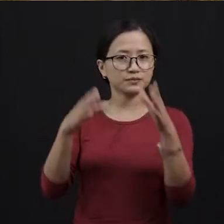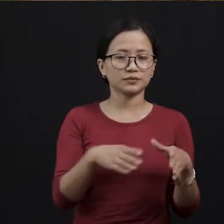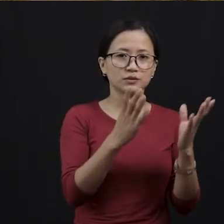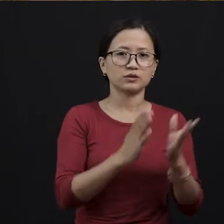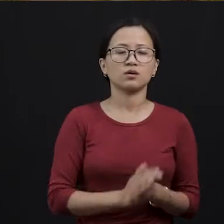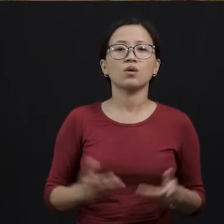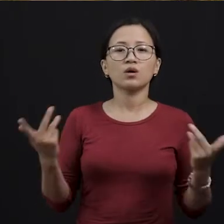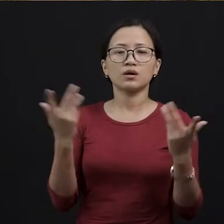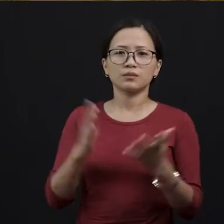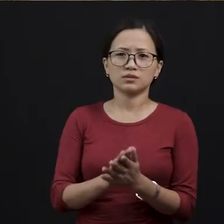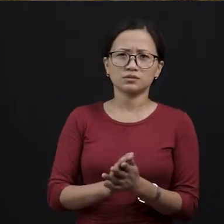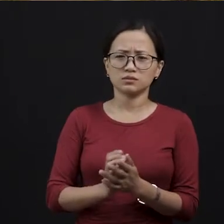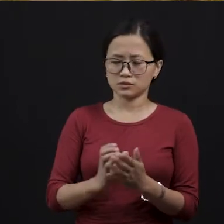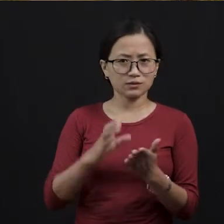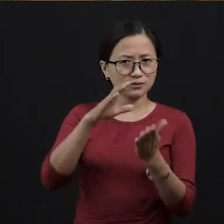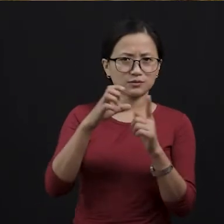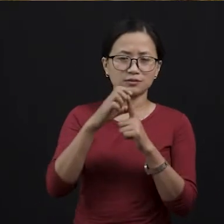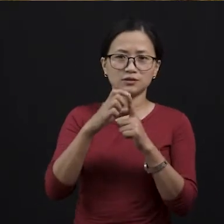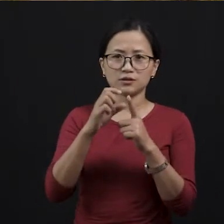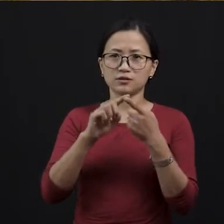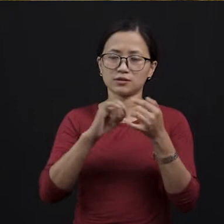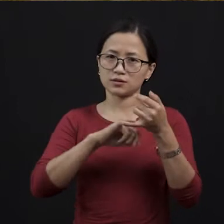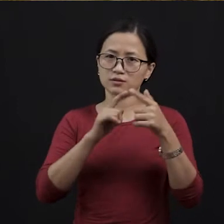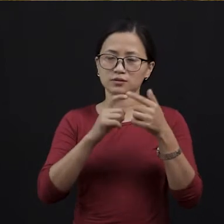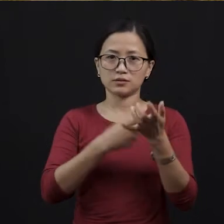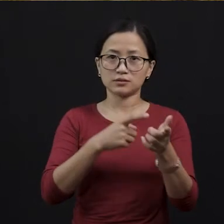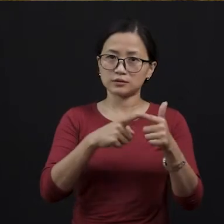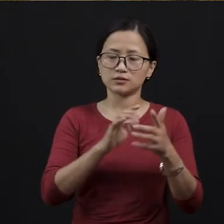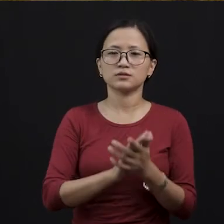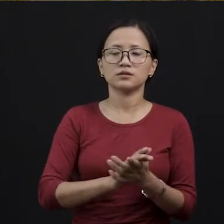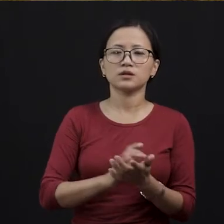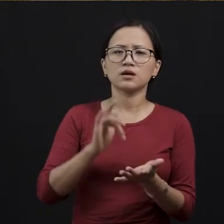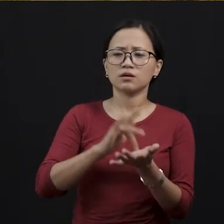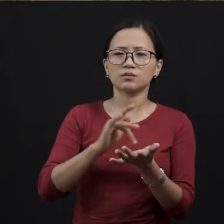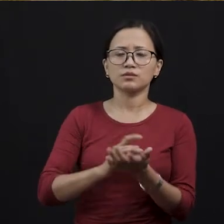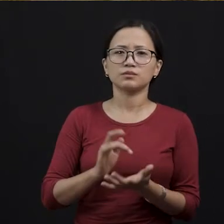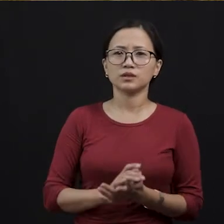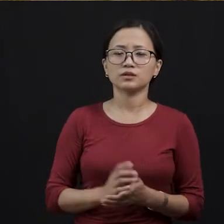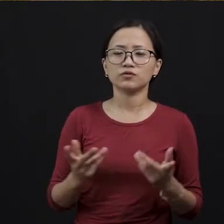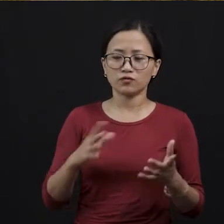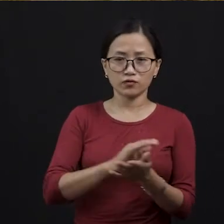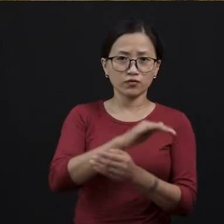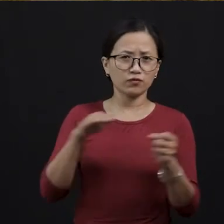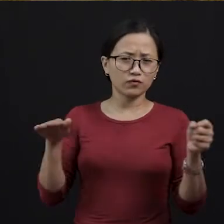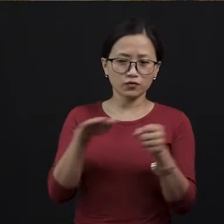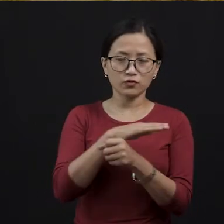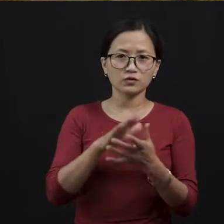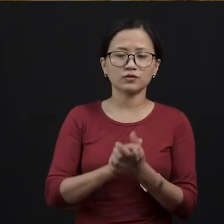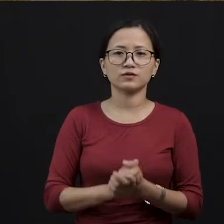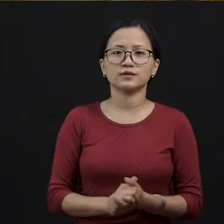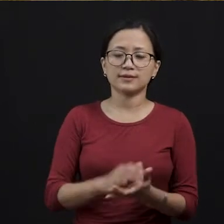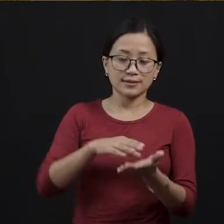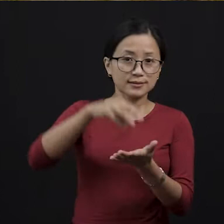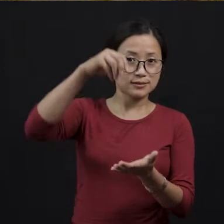about desert? You know what is a desert, right? A desert is a place full of sand, isn't it,